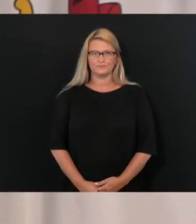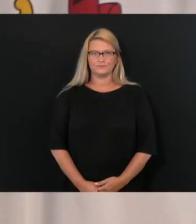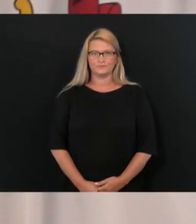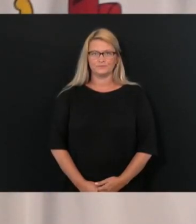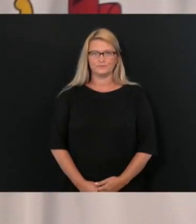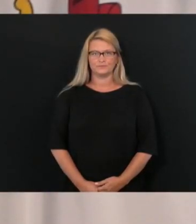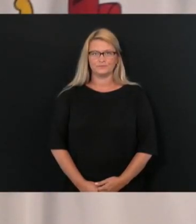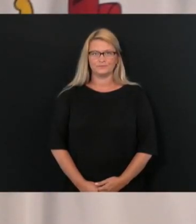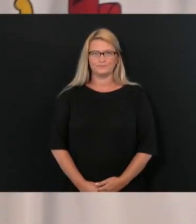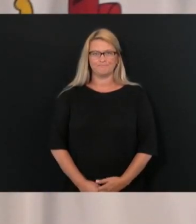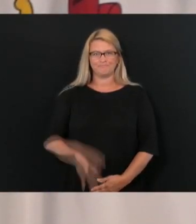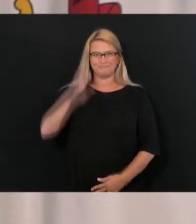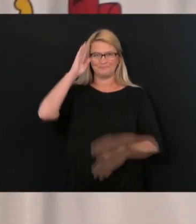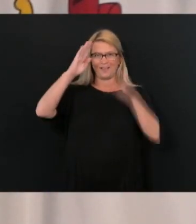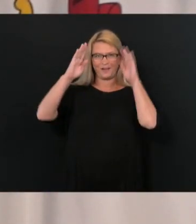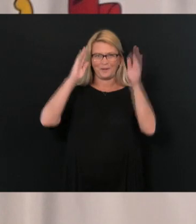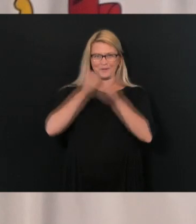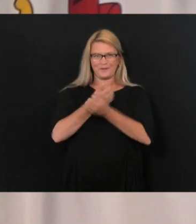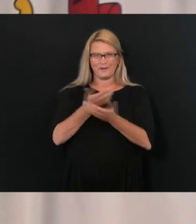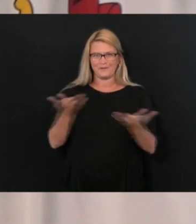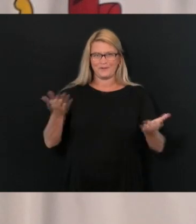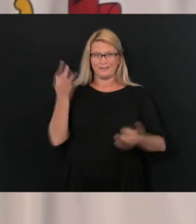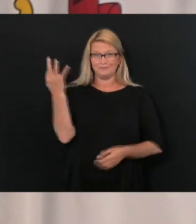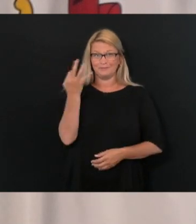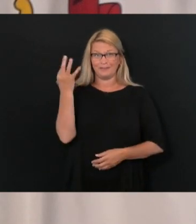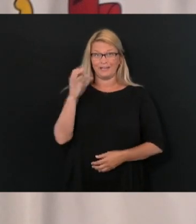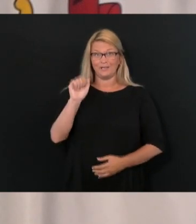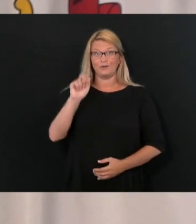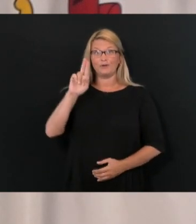Hello, everyone. It's Friday, August the 21st.